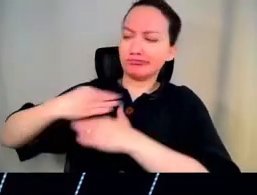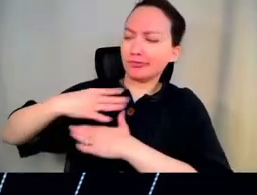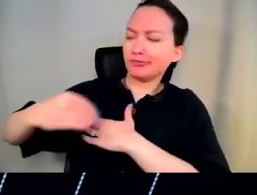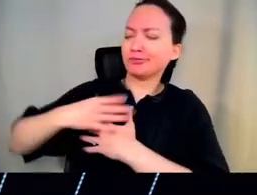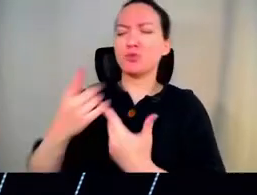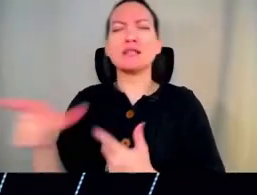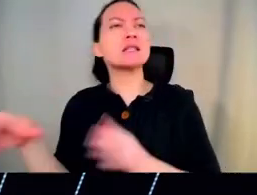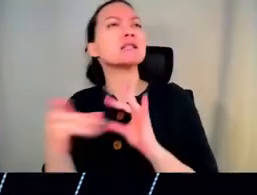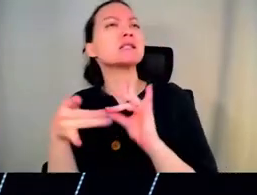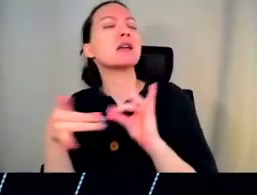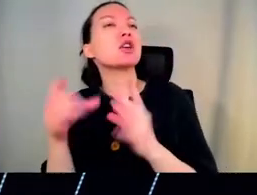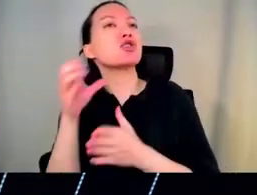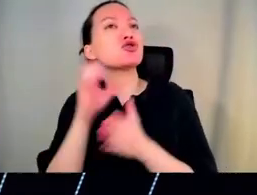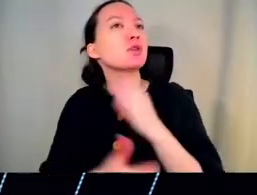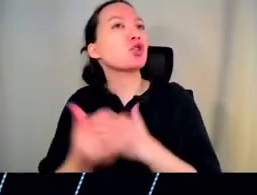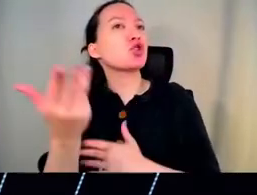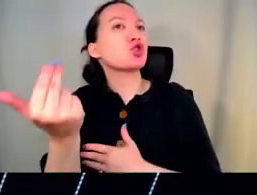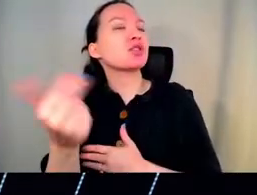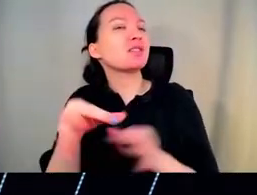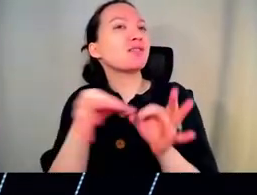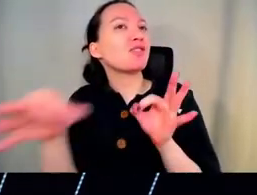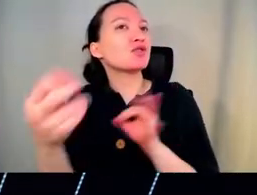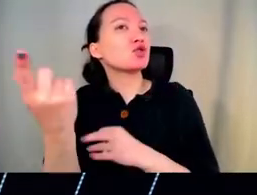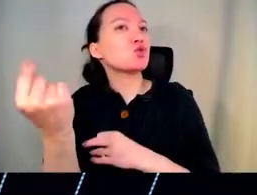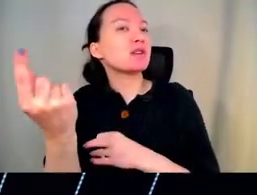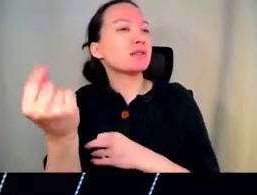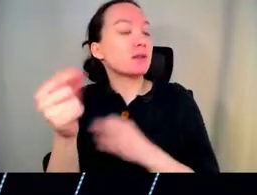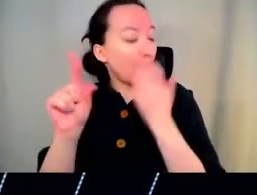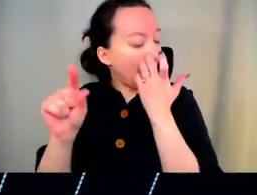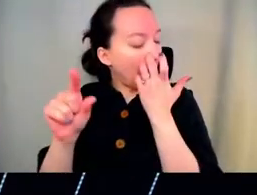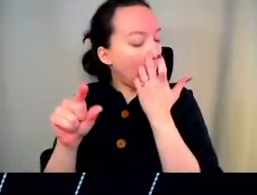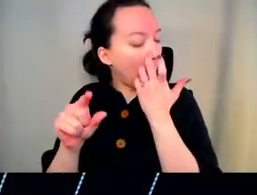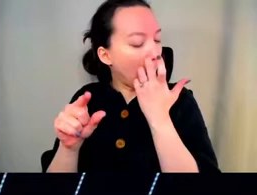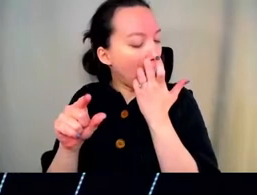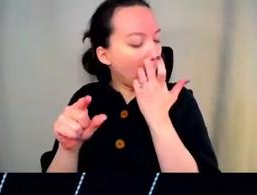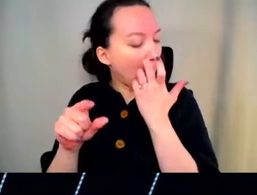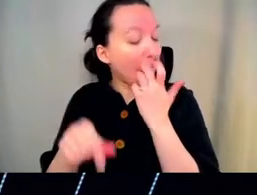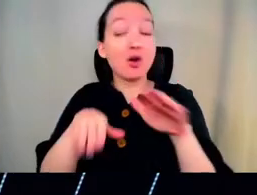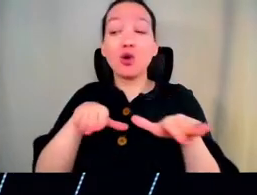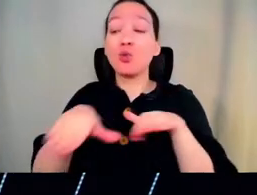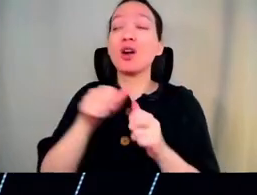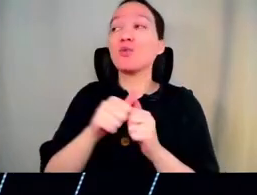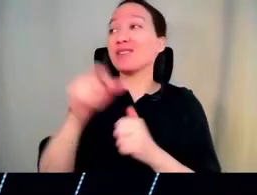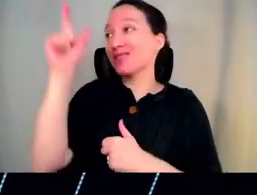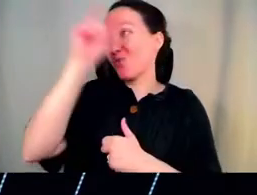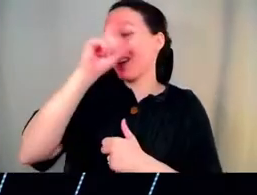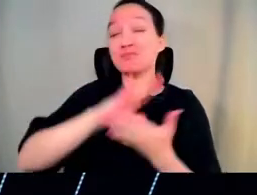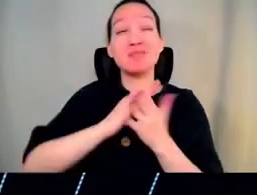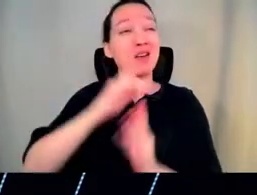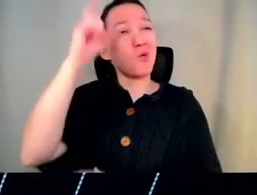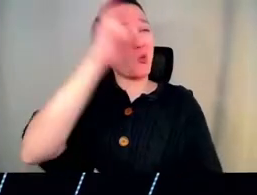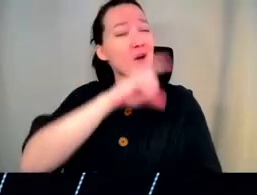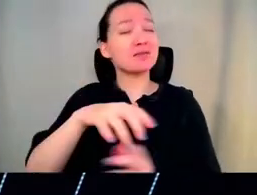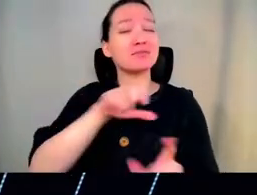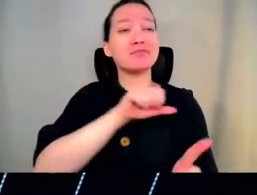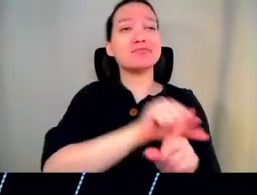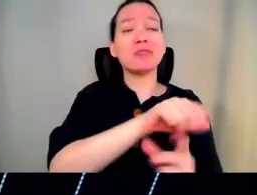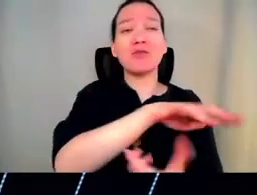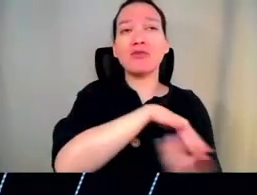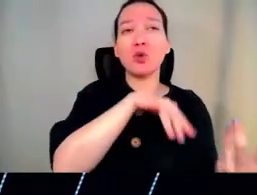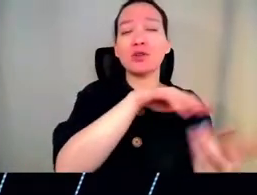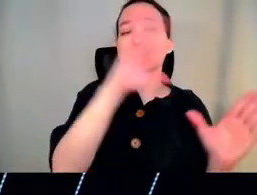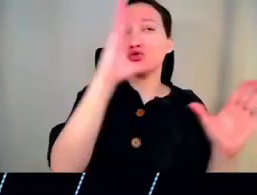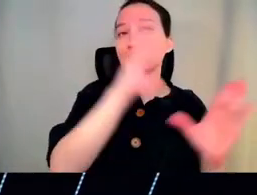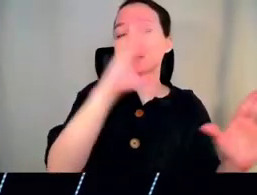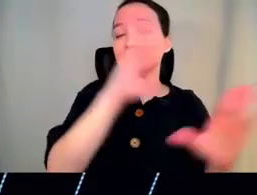say? Proverbs chapter 13, verse 20 says it really simply, walk with the wise and become wise. Associate with fools and get in